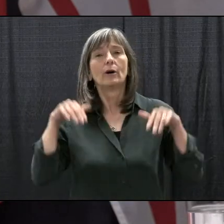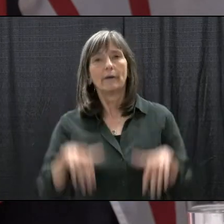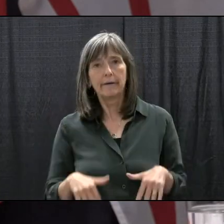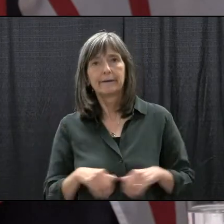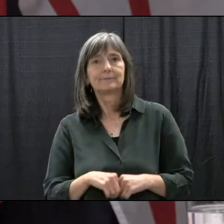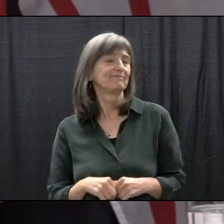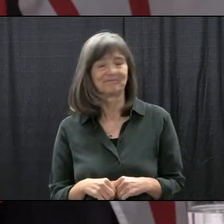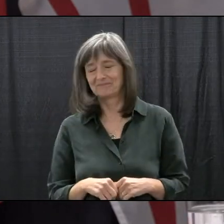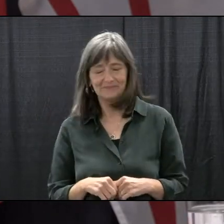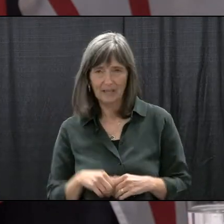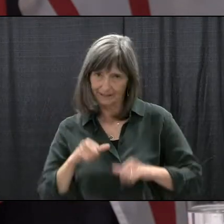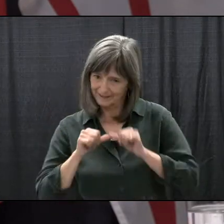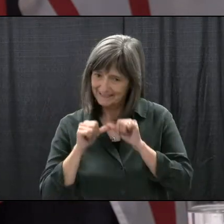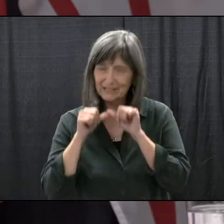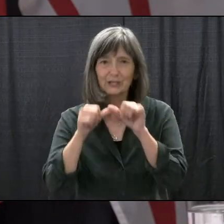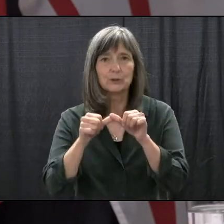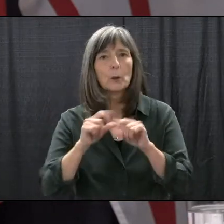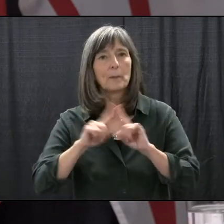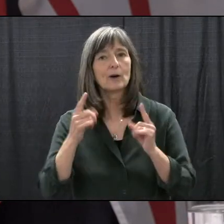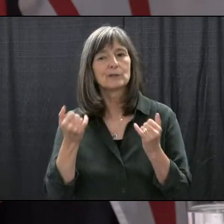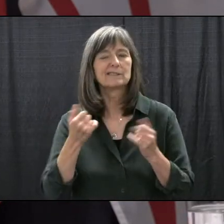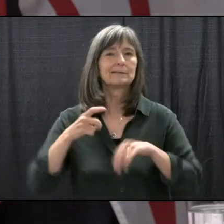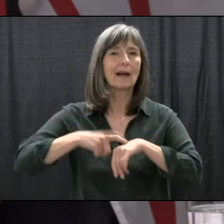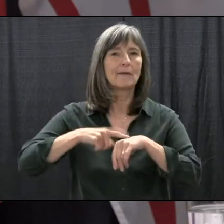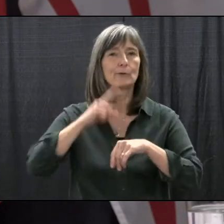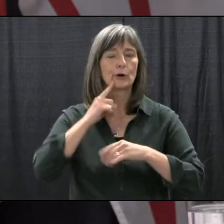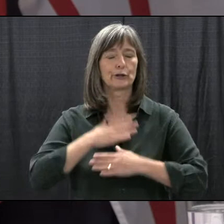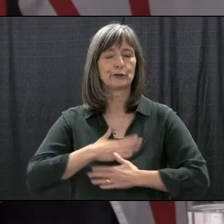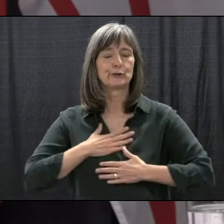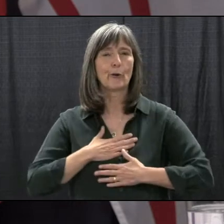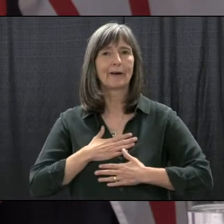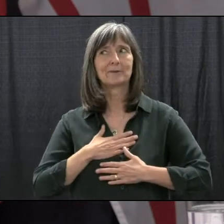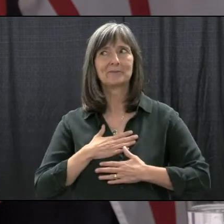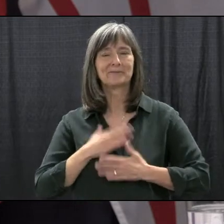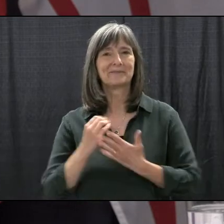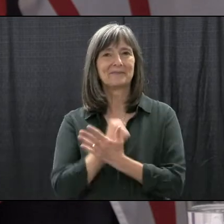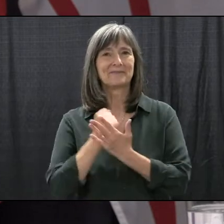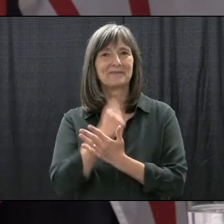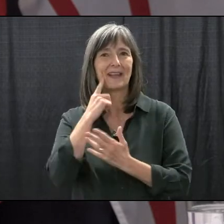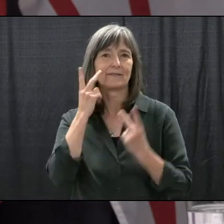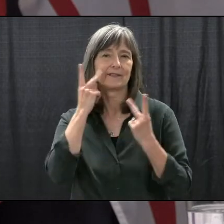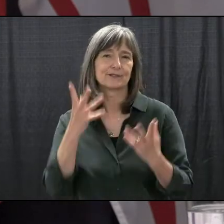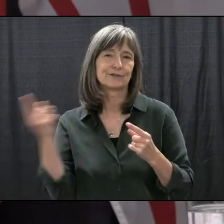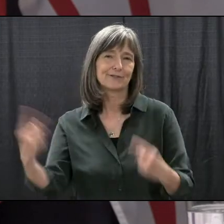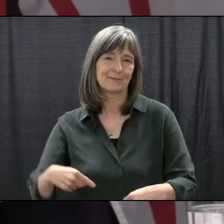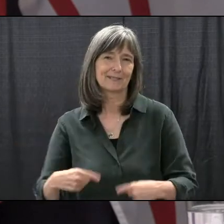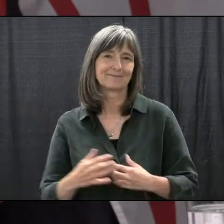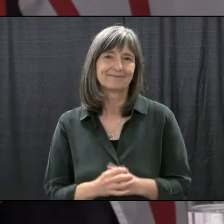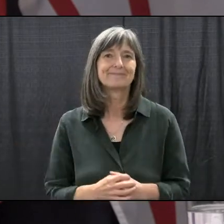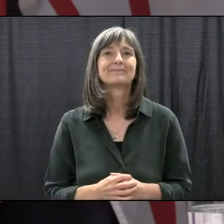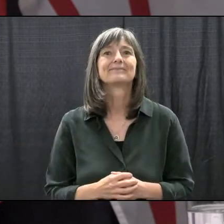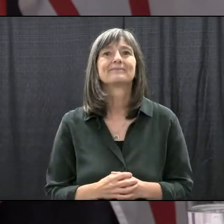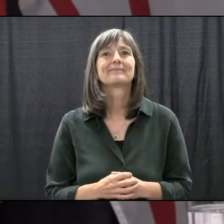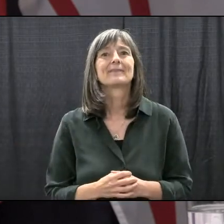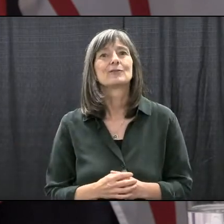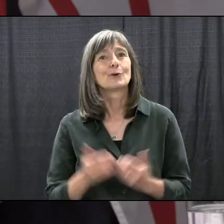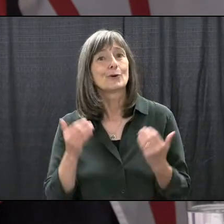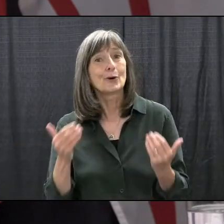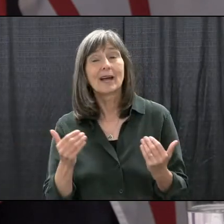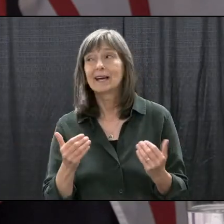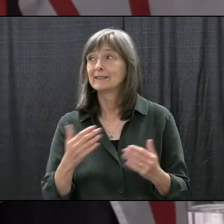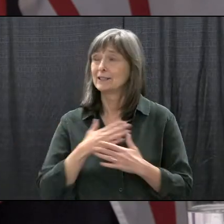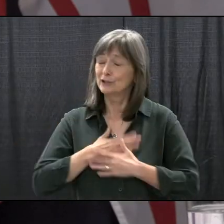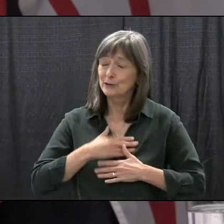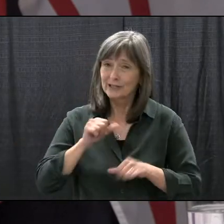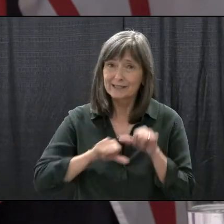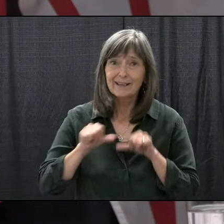can certainly enjoy the embrace of loved ones from across the country. And so please do so. Please do so safely